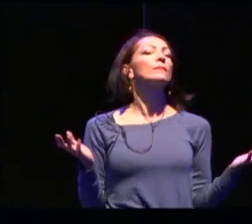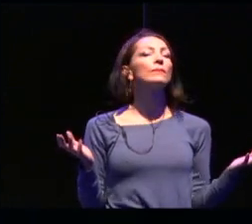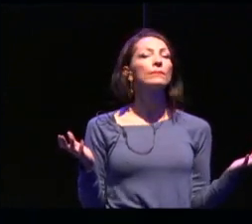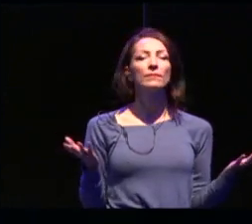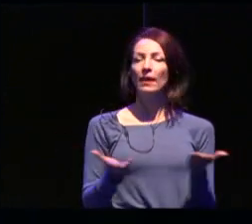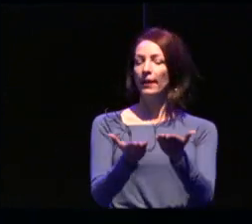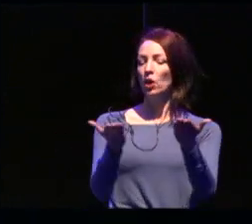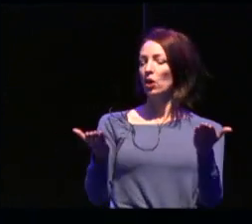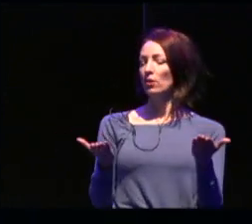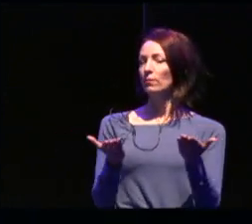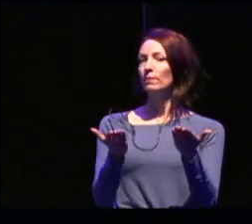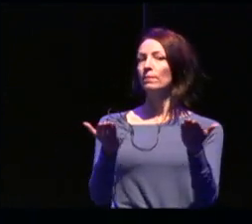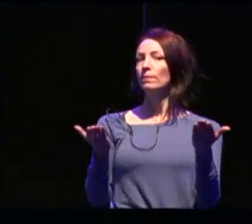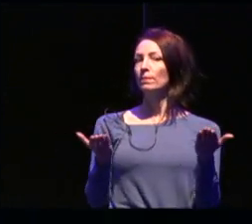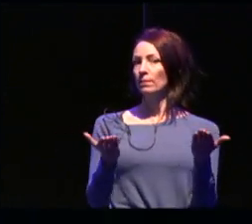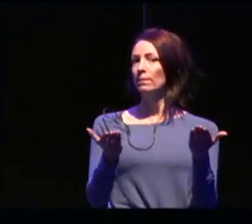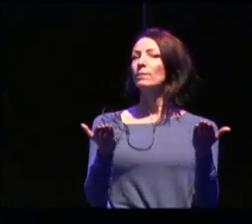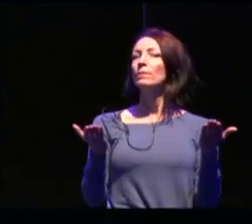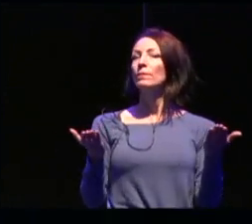Here it is.